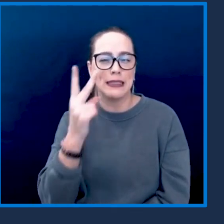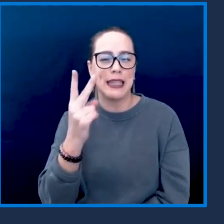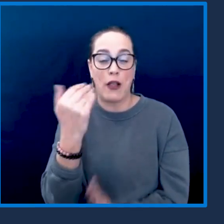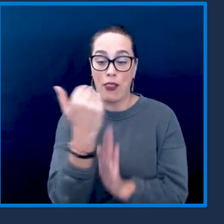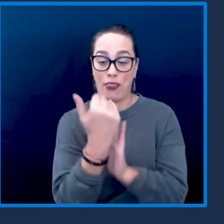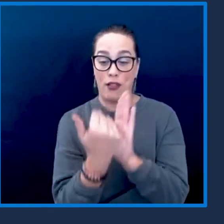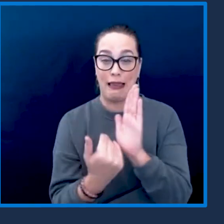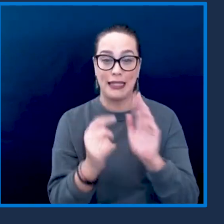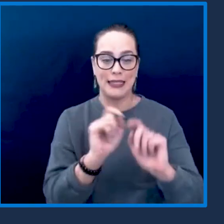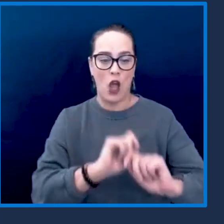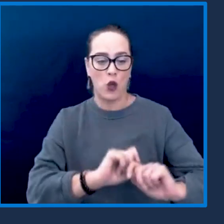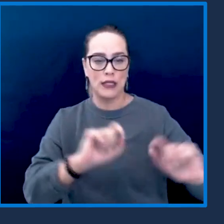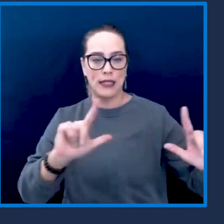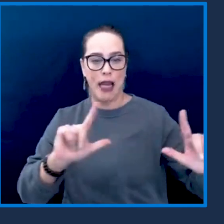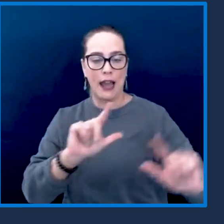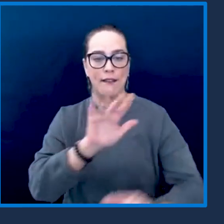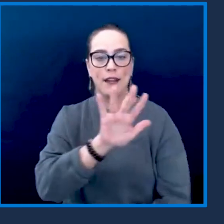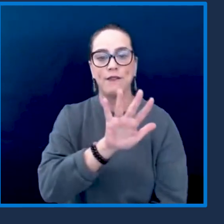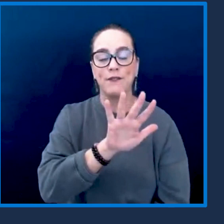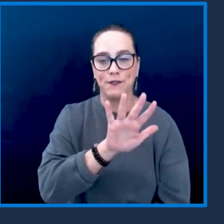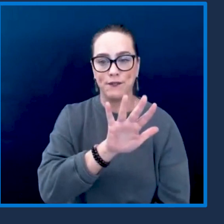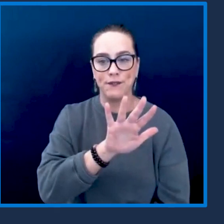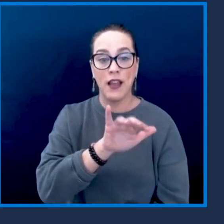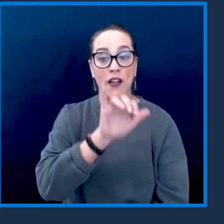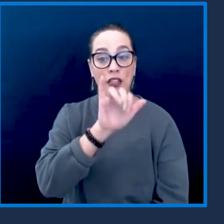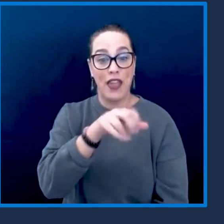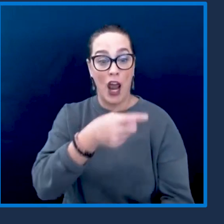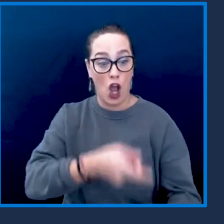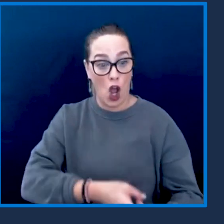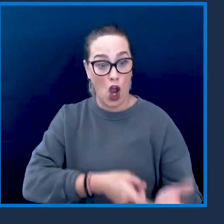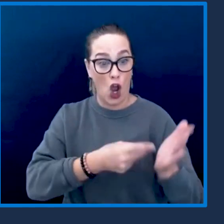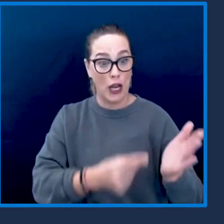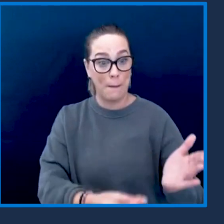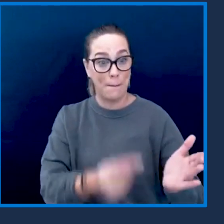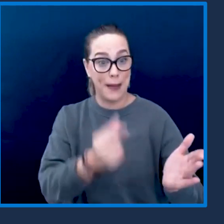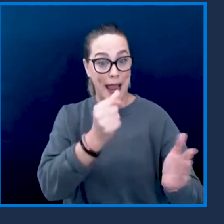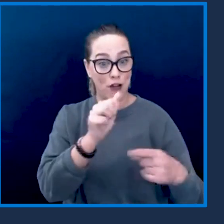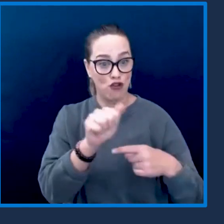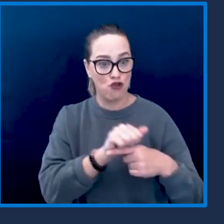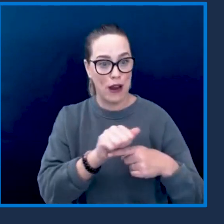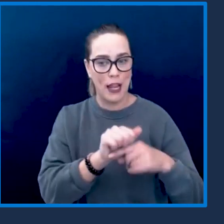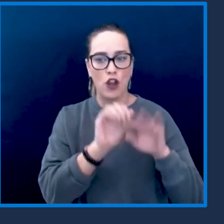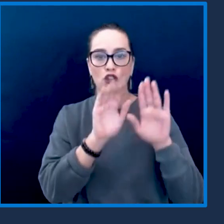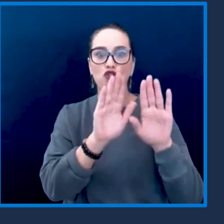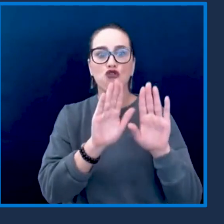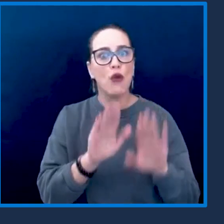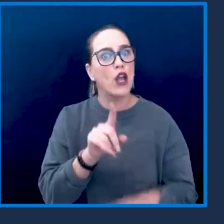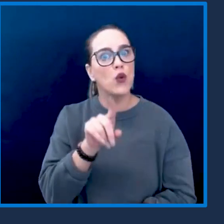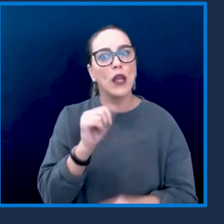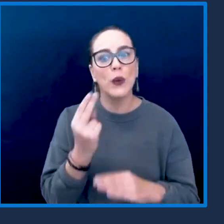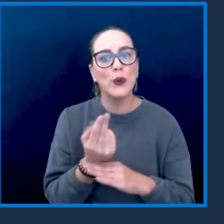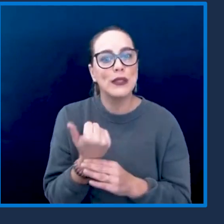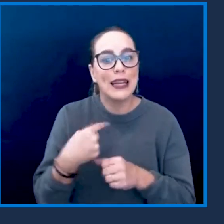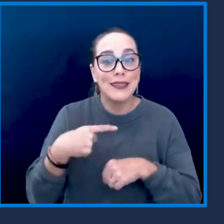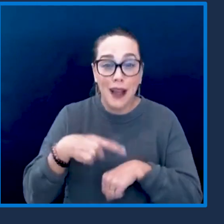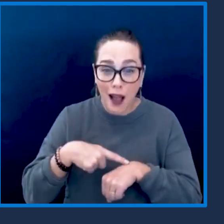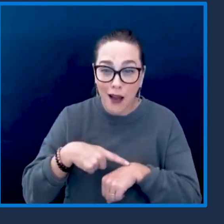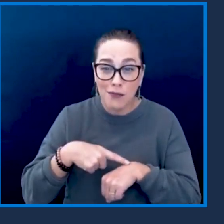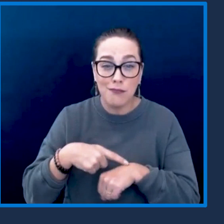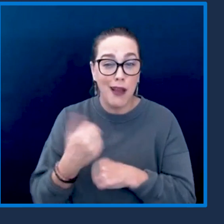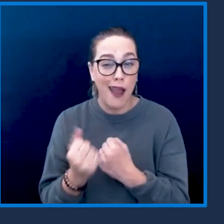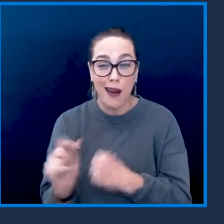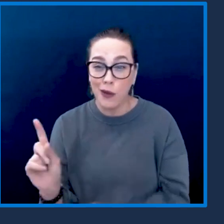on slide 5. On-demand trainings work great because they can be accessed by anyone, anytime.